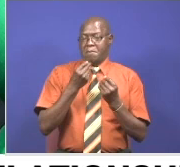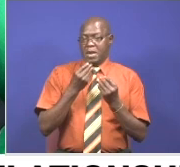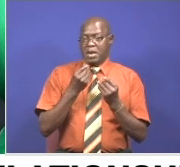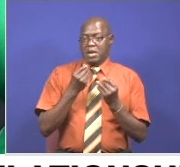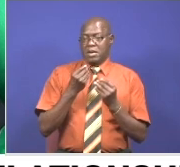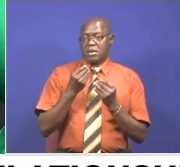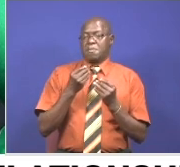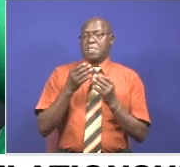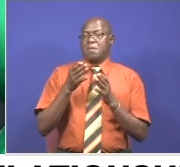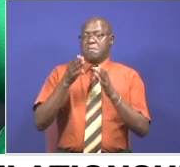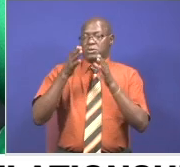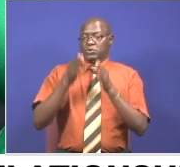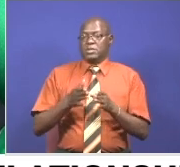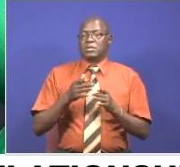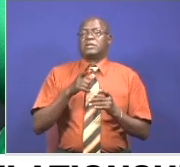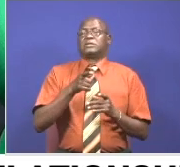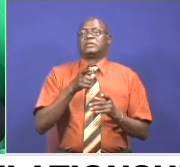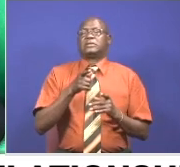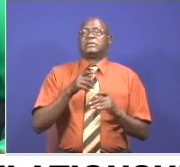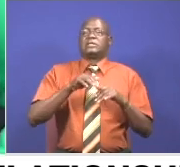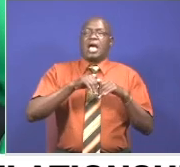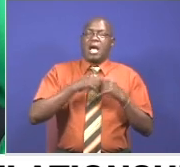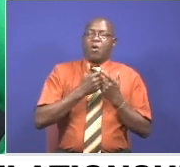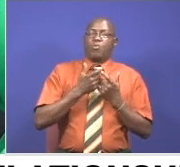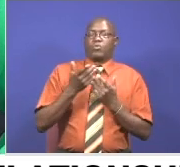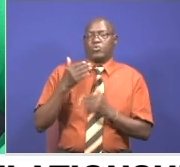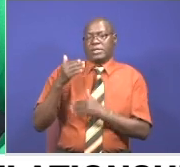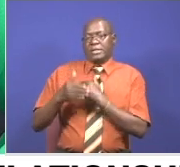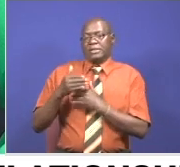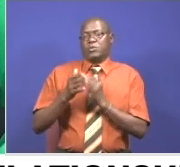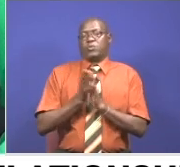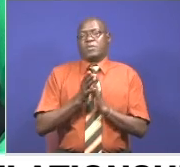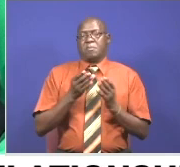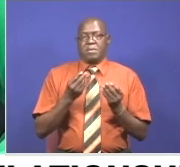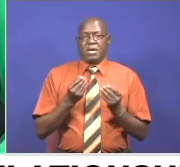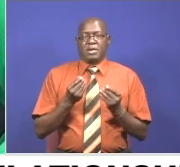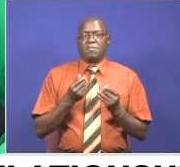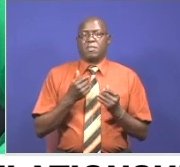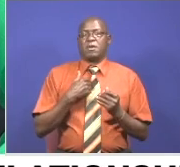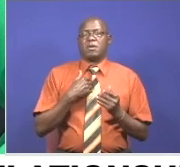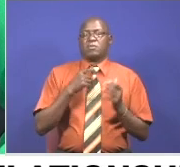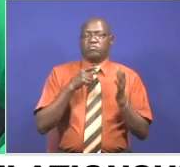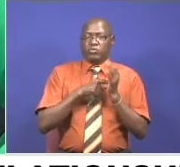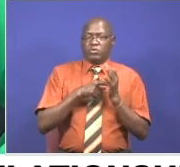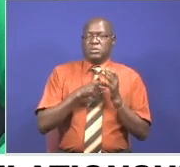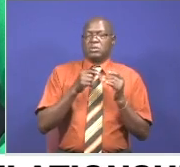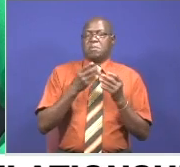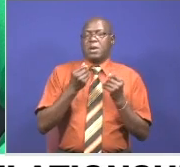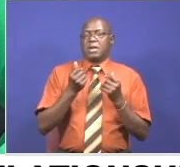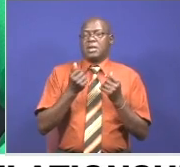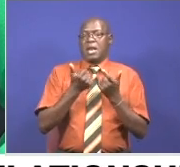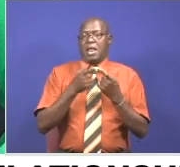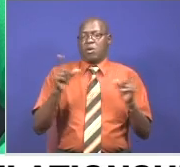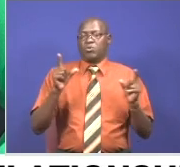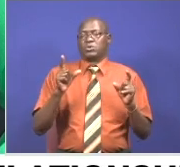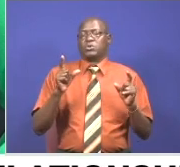is how you relate with money. There's what we refer to as money language. We grow up,